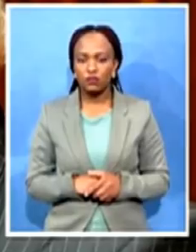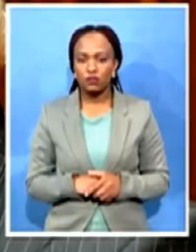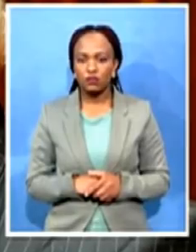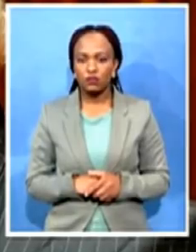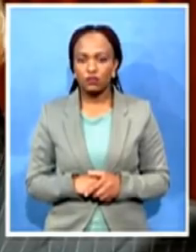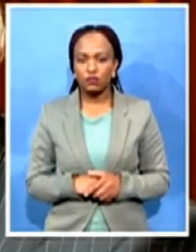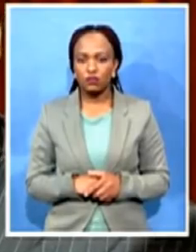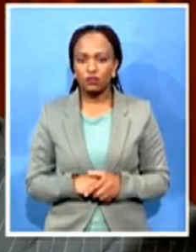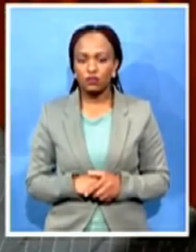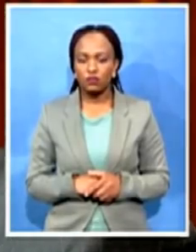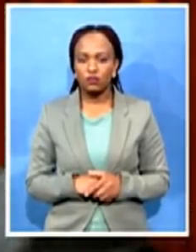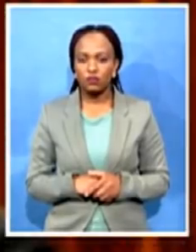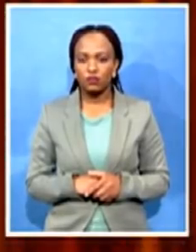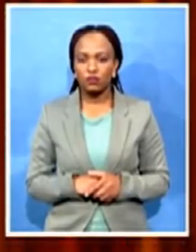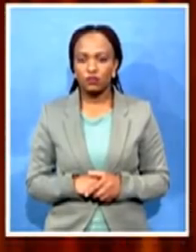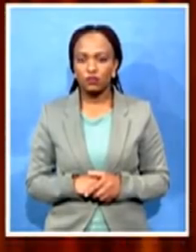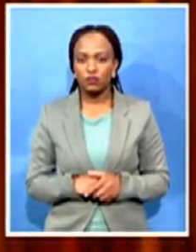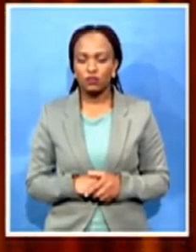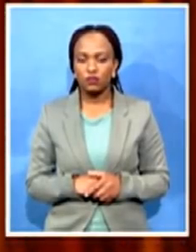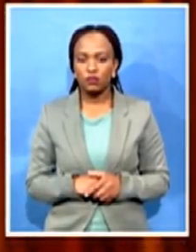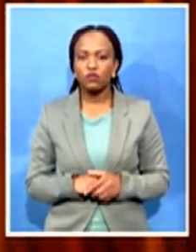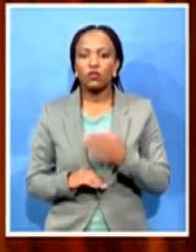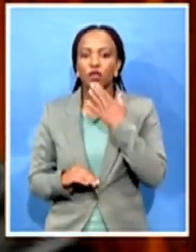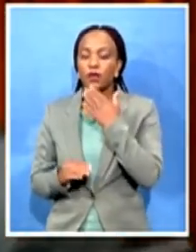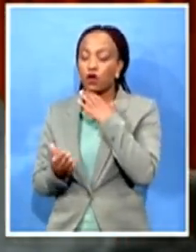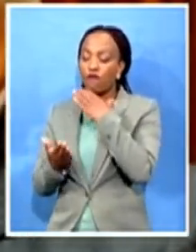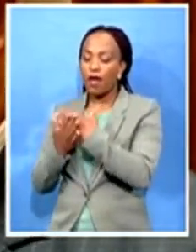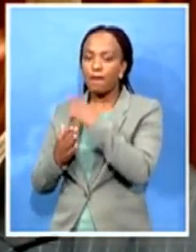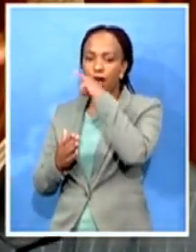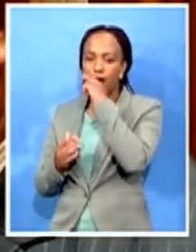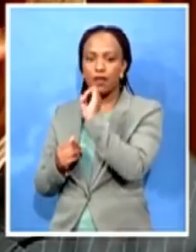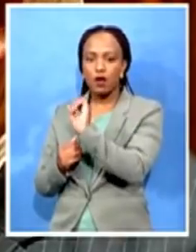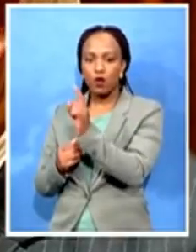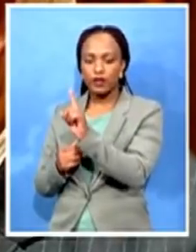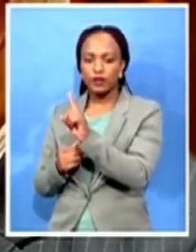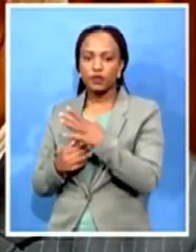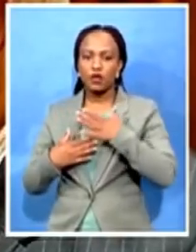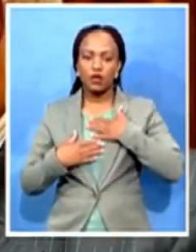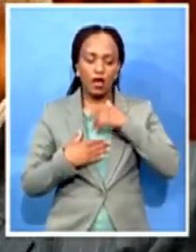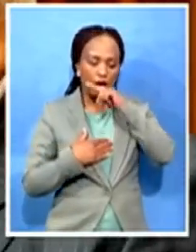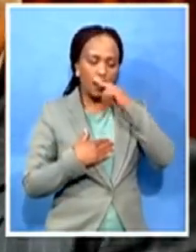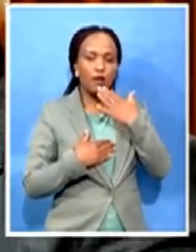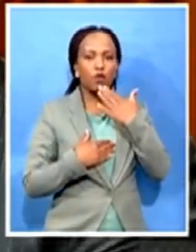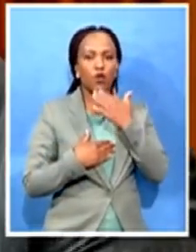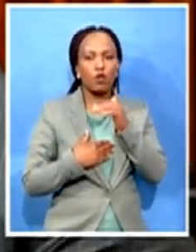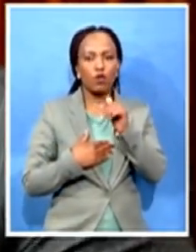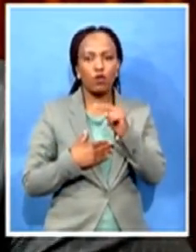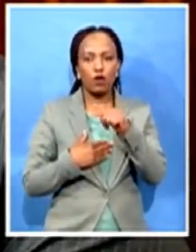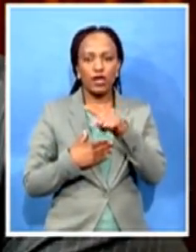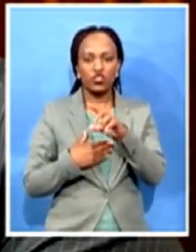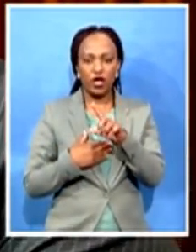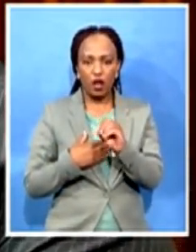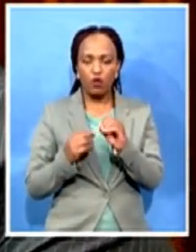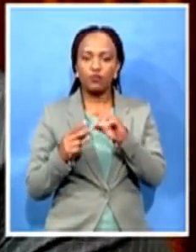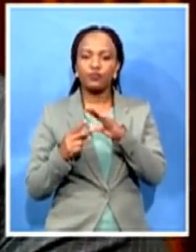Please confirm your name, sir. My name is Angelo Agrizzi. Thank you. You are fully English conversant? Yes.